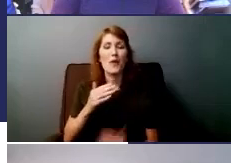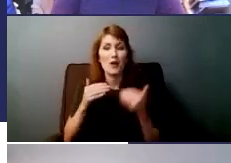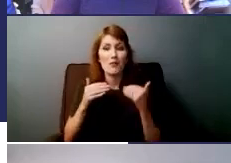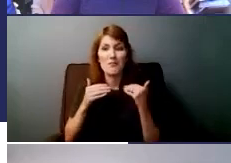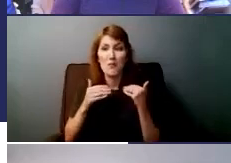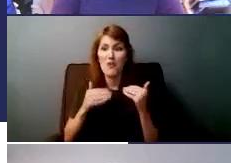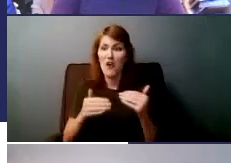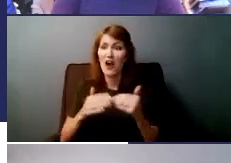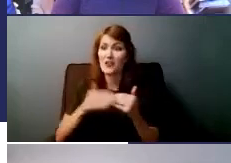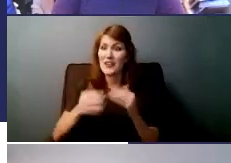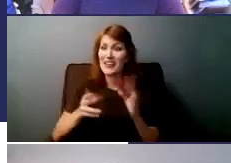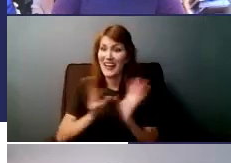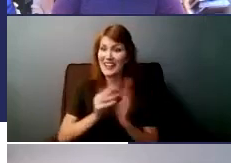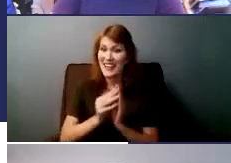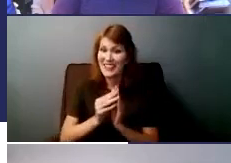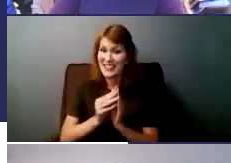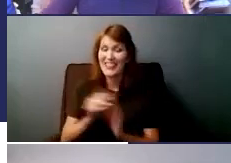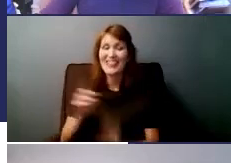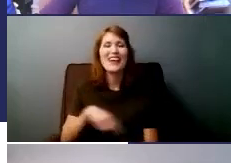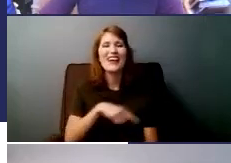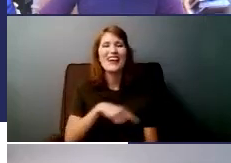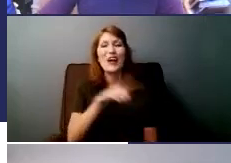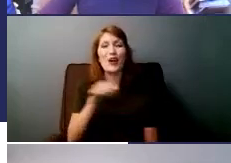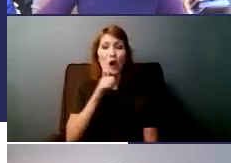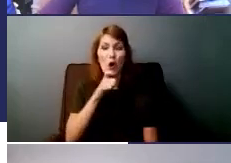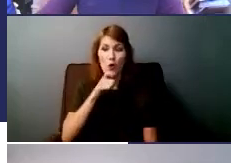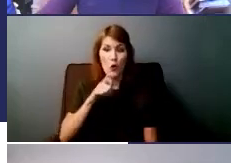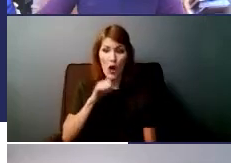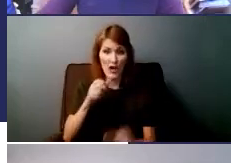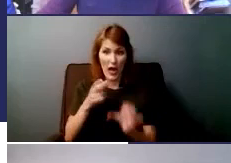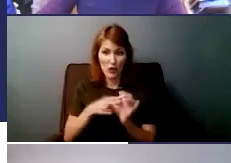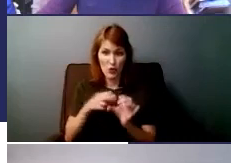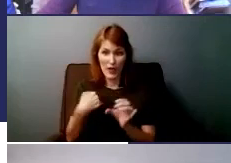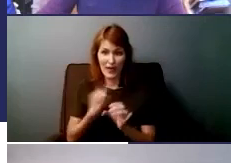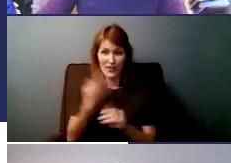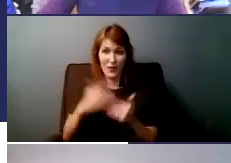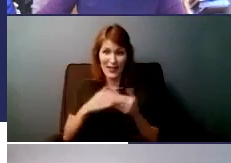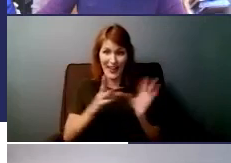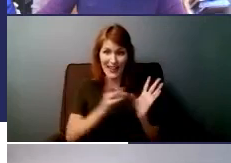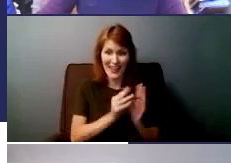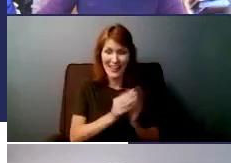session. You guys who are not joining us, please have a wonderful day